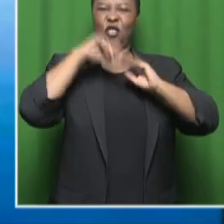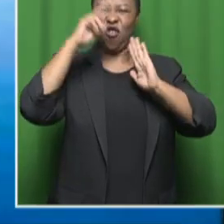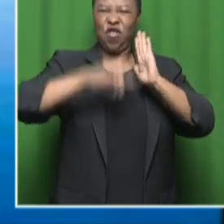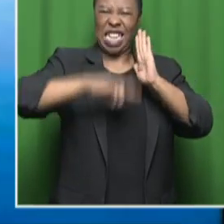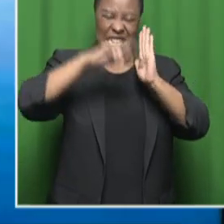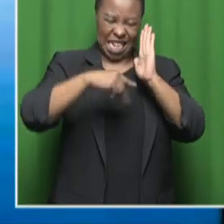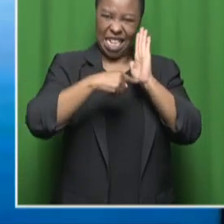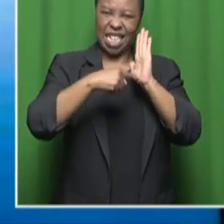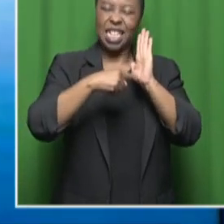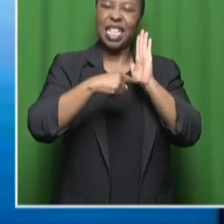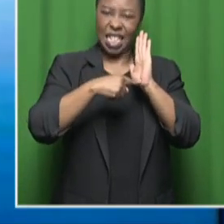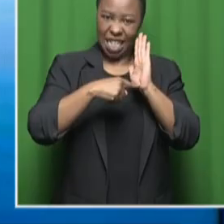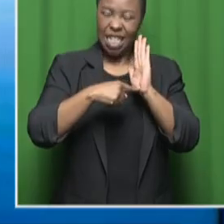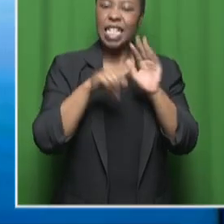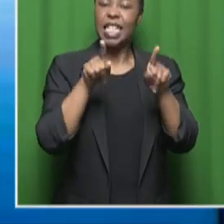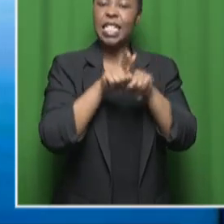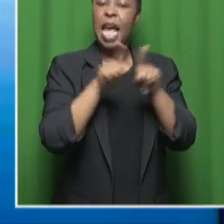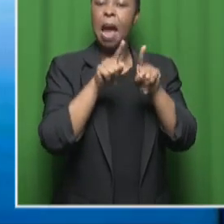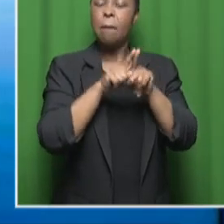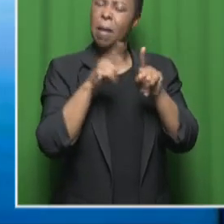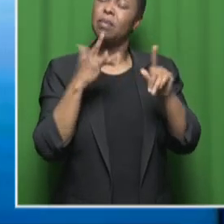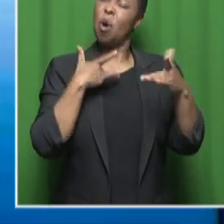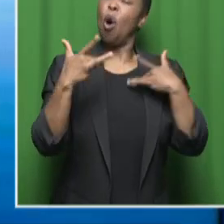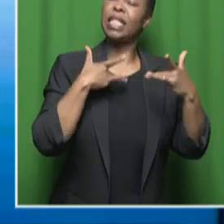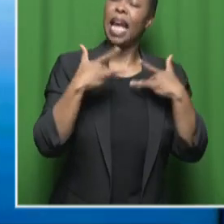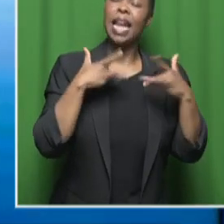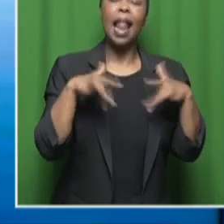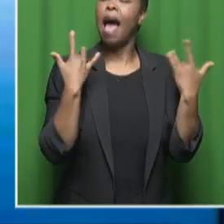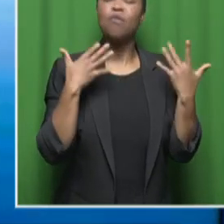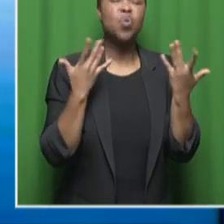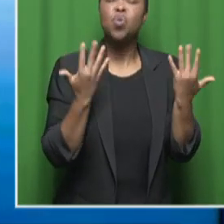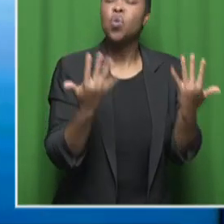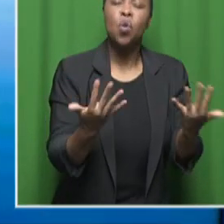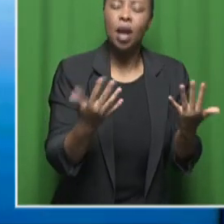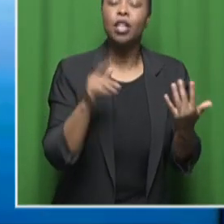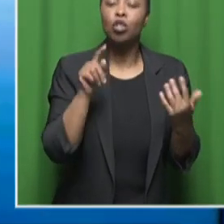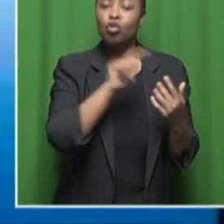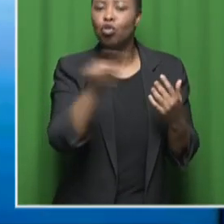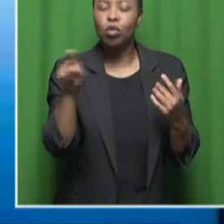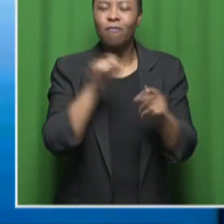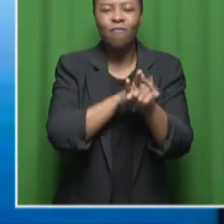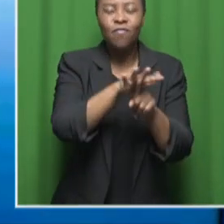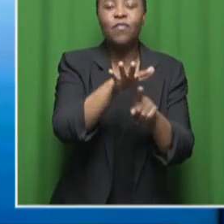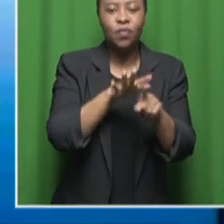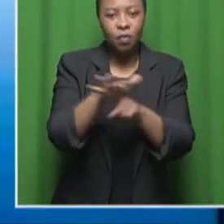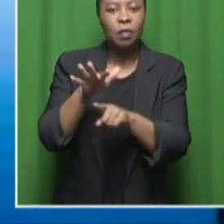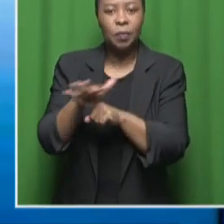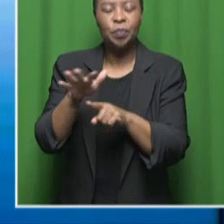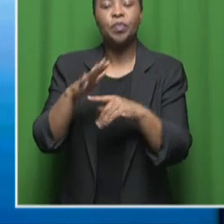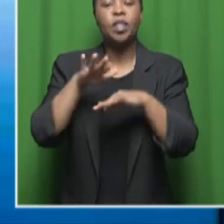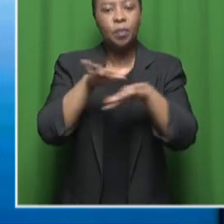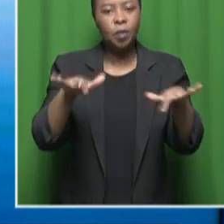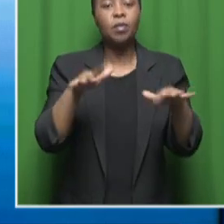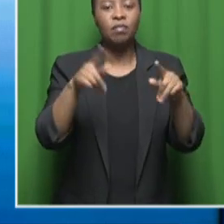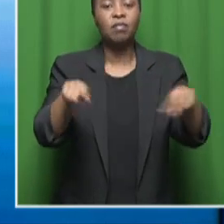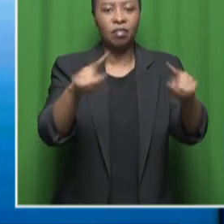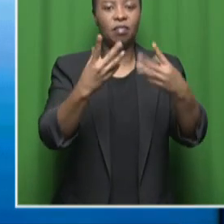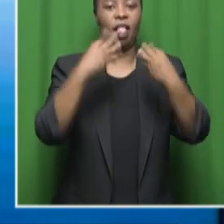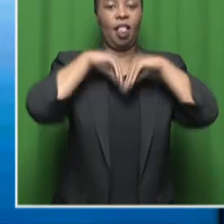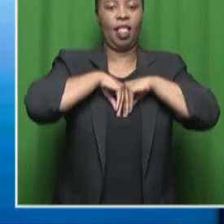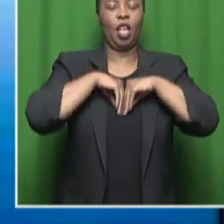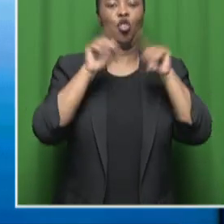being concerned about the state of things, about life, meaning and all of those things. So I think we need to create more spaces where we empower, especially the